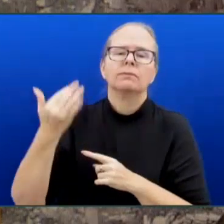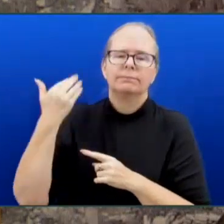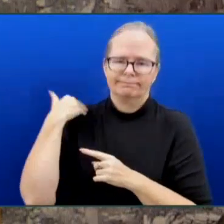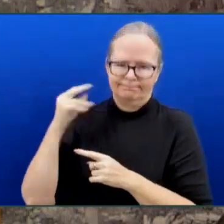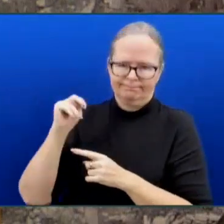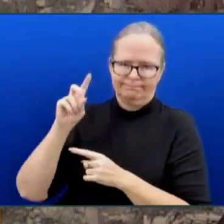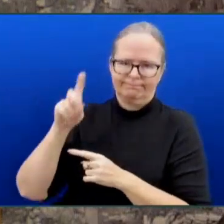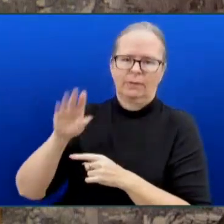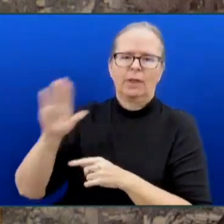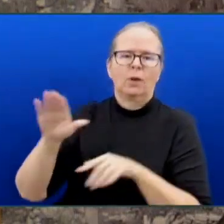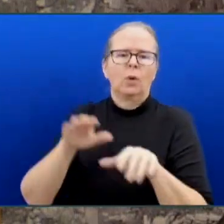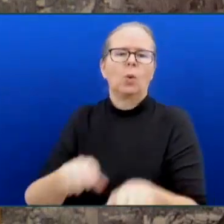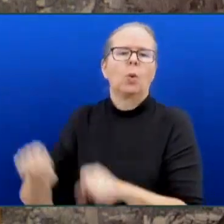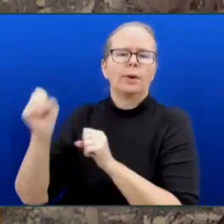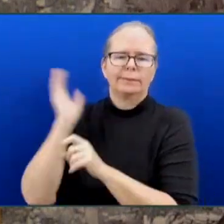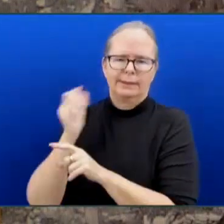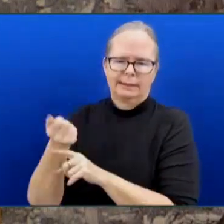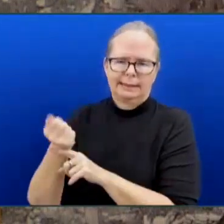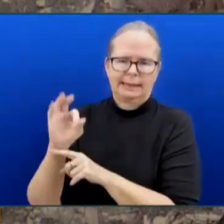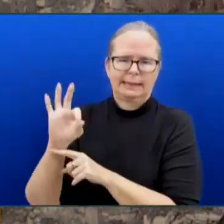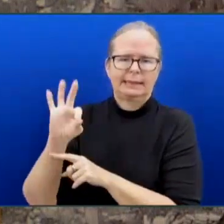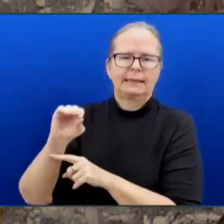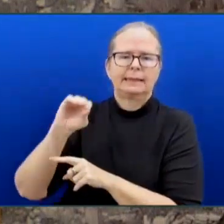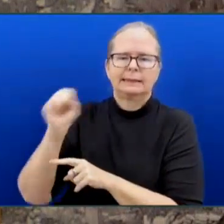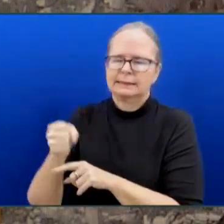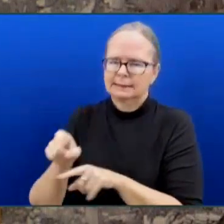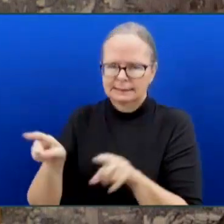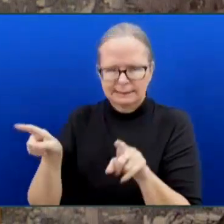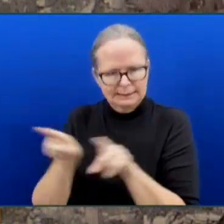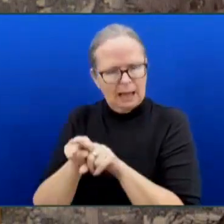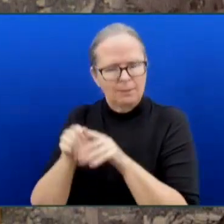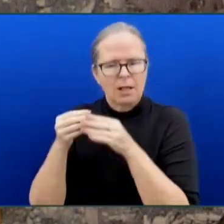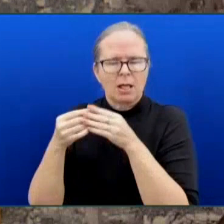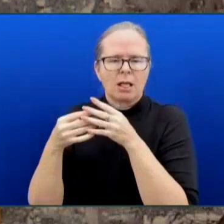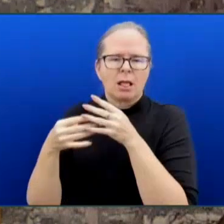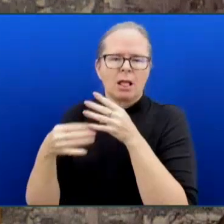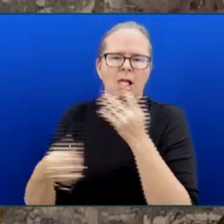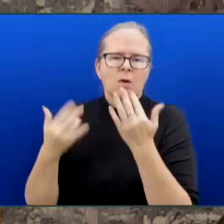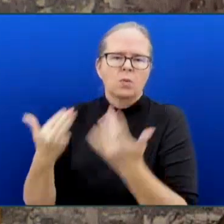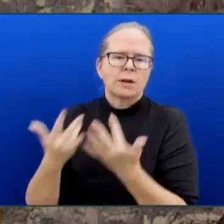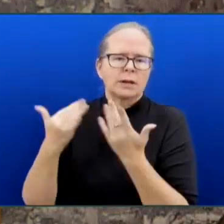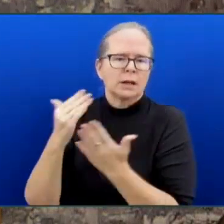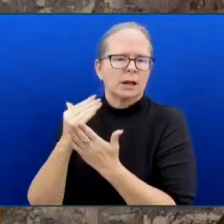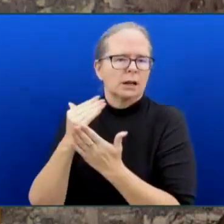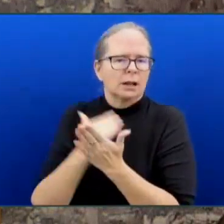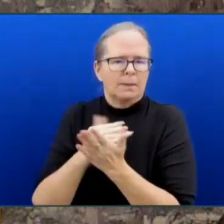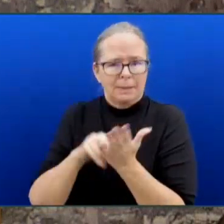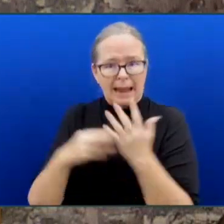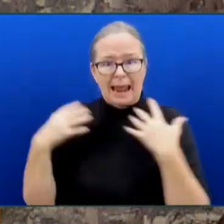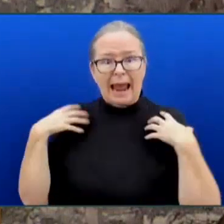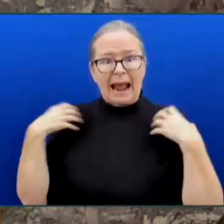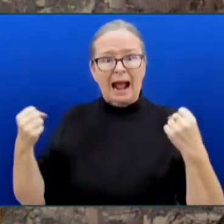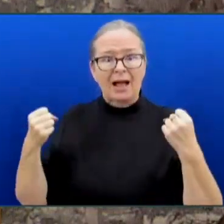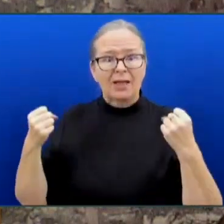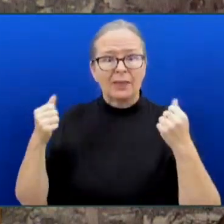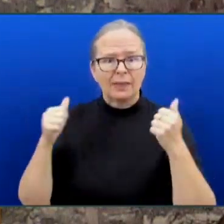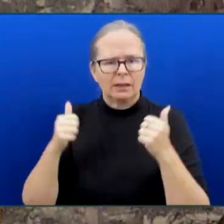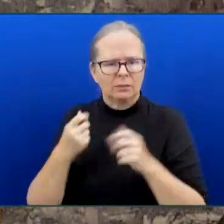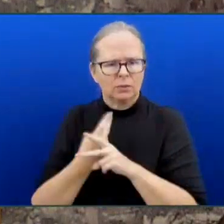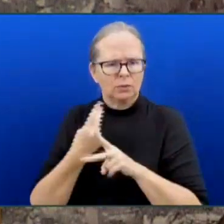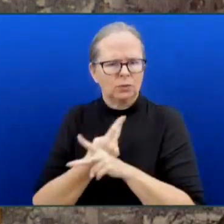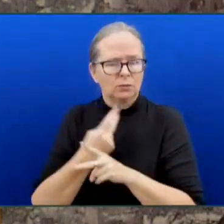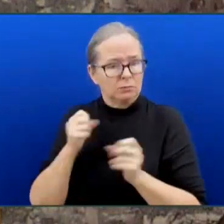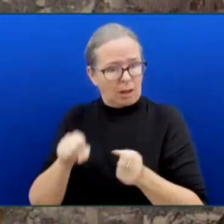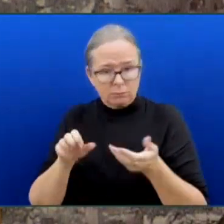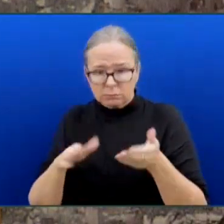reality for cancer patients is endless waiting, deteriorating health, and lives lost because of the tragic failure to provide